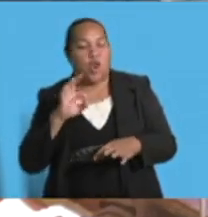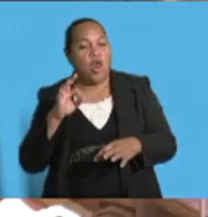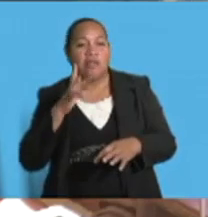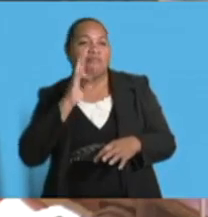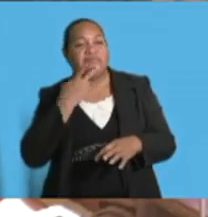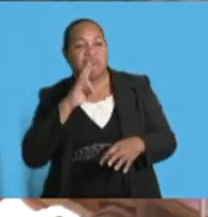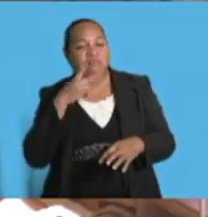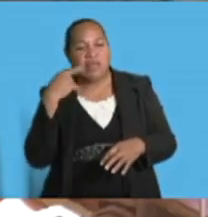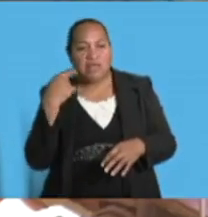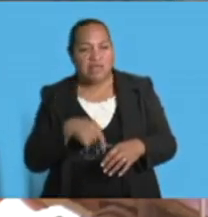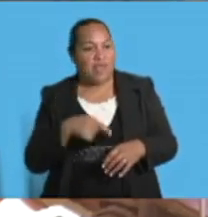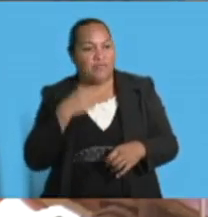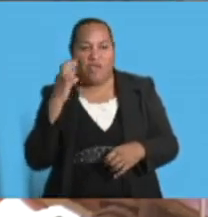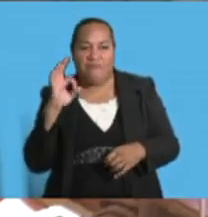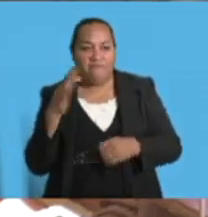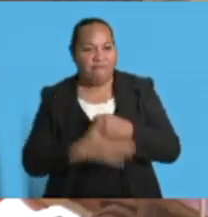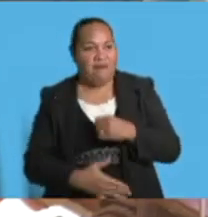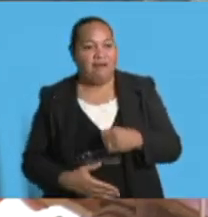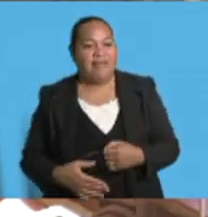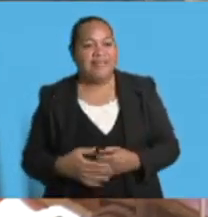Langi Maro here.